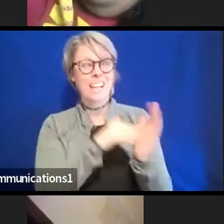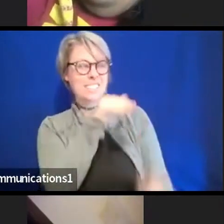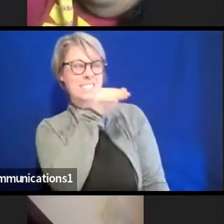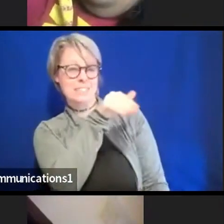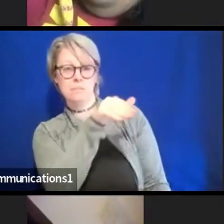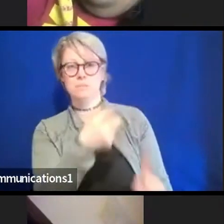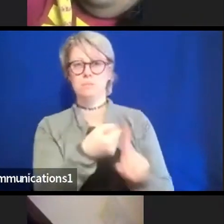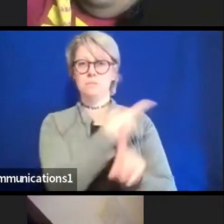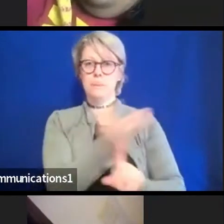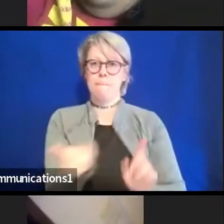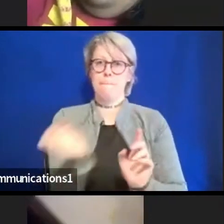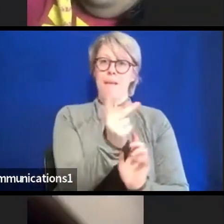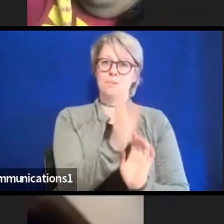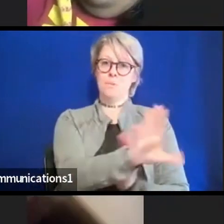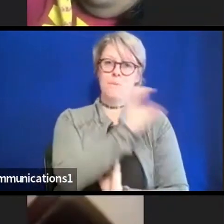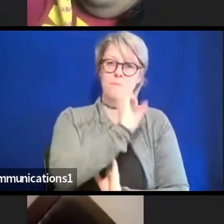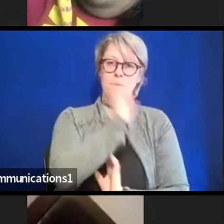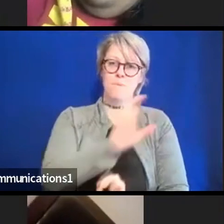crazy. So